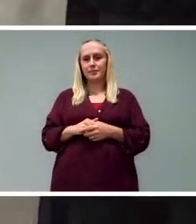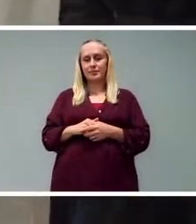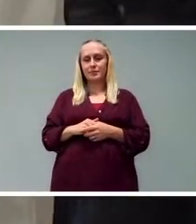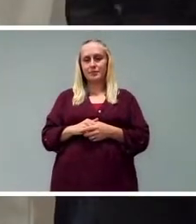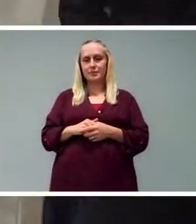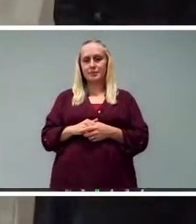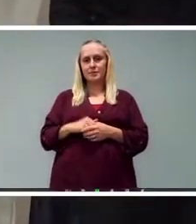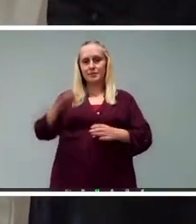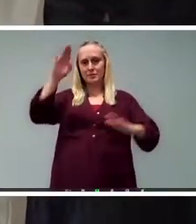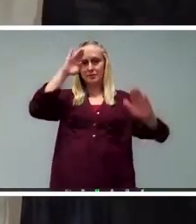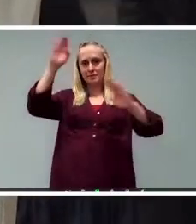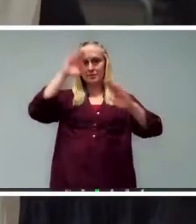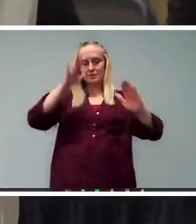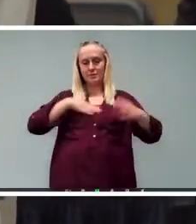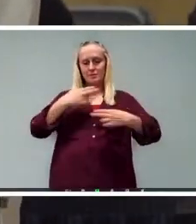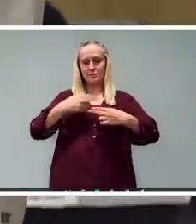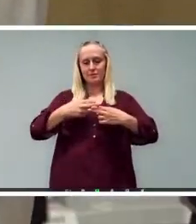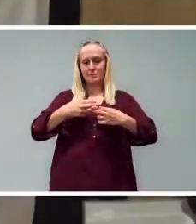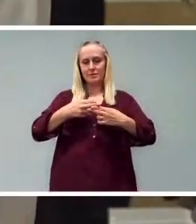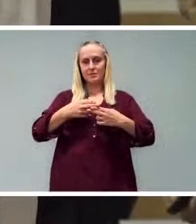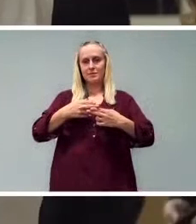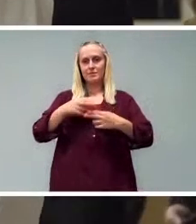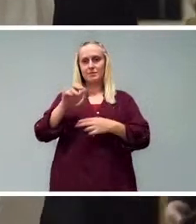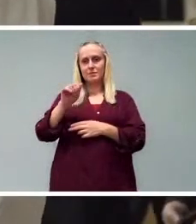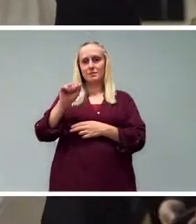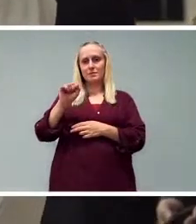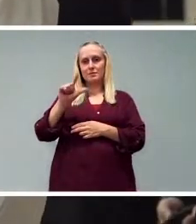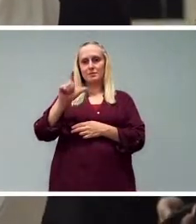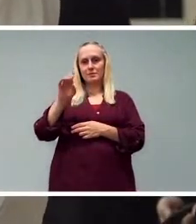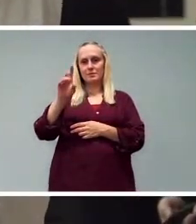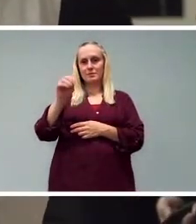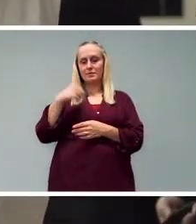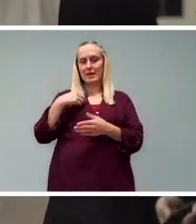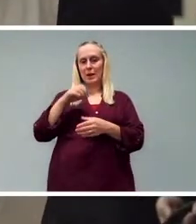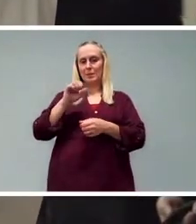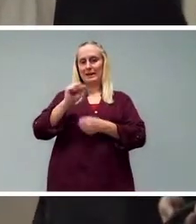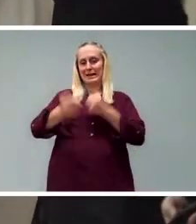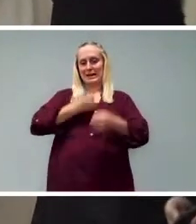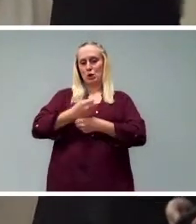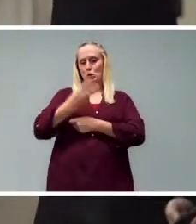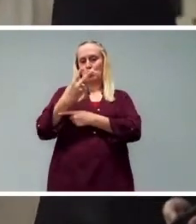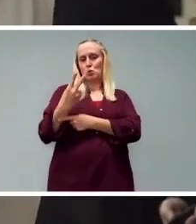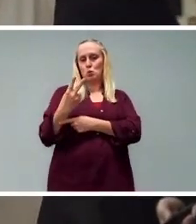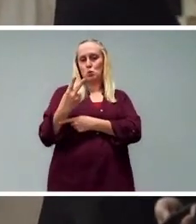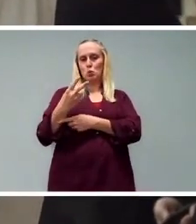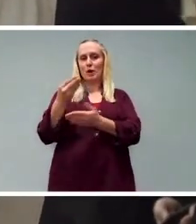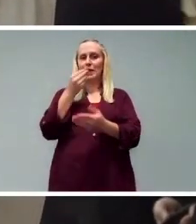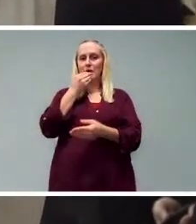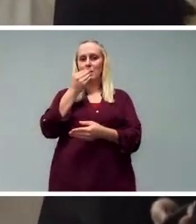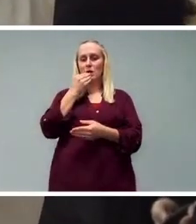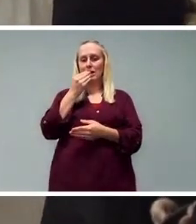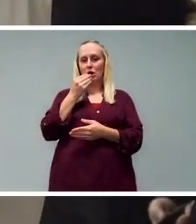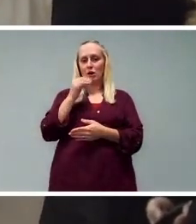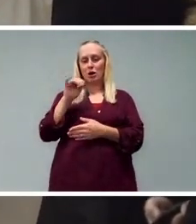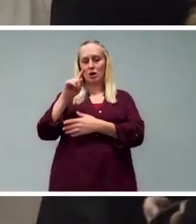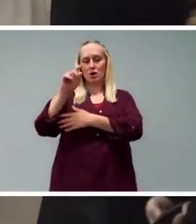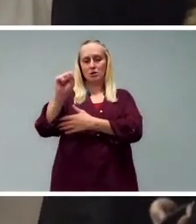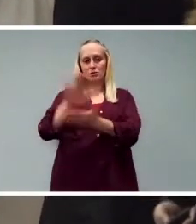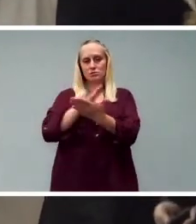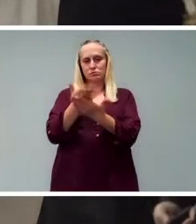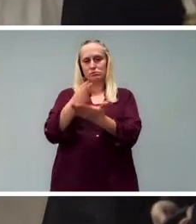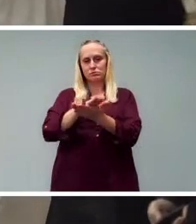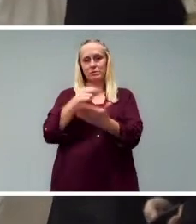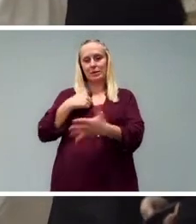Hello, my name is Osvaldo Guzman. I'm a year two at Culinary Arts Management Program. I'm a senior at North Salem High